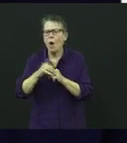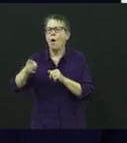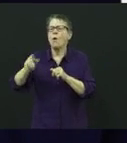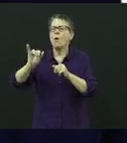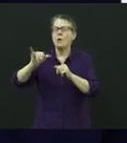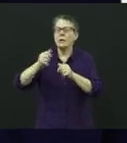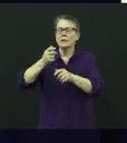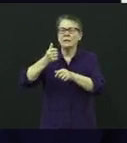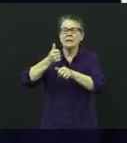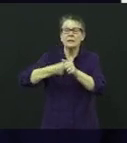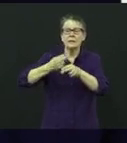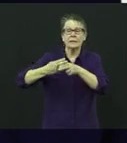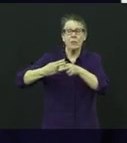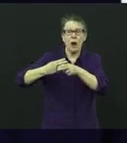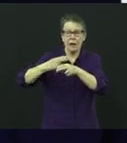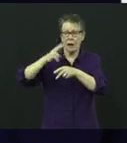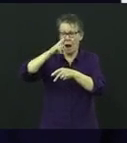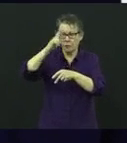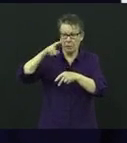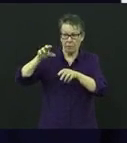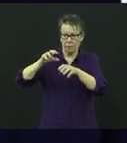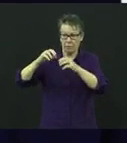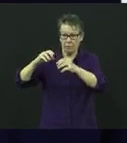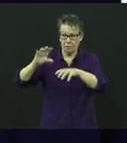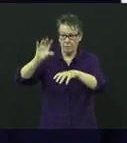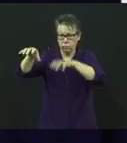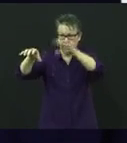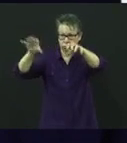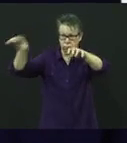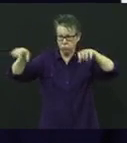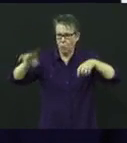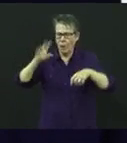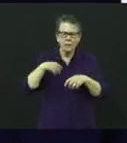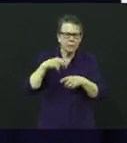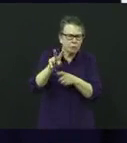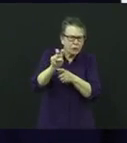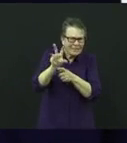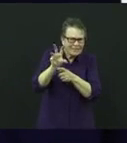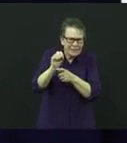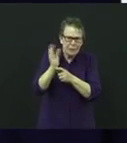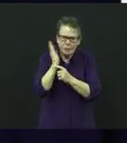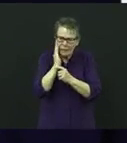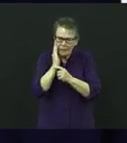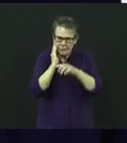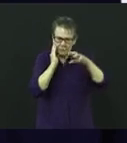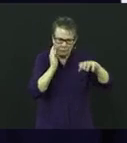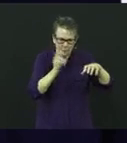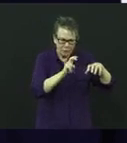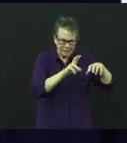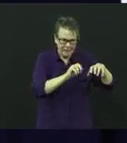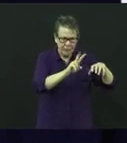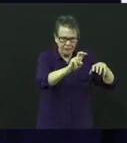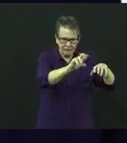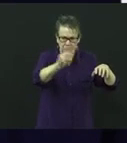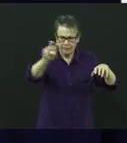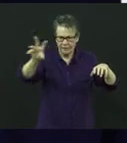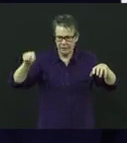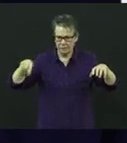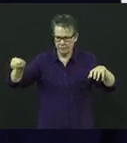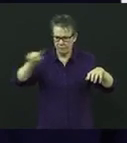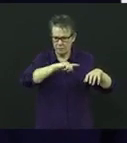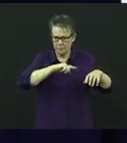the state into 3 sections, north, central, and south. And we've